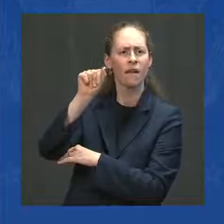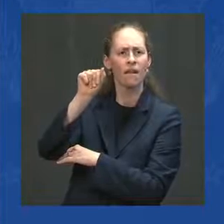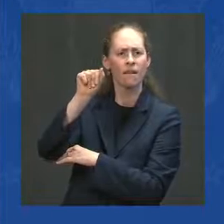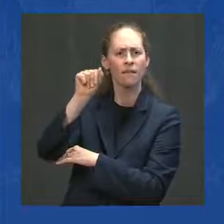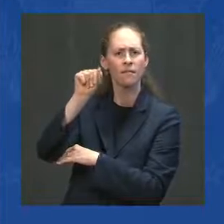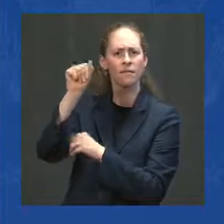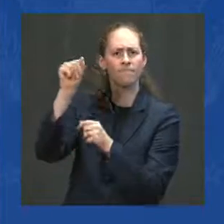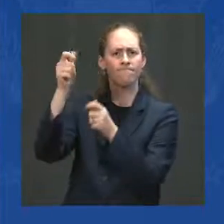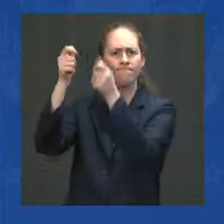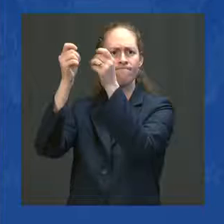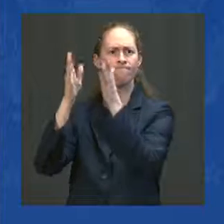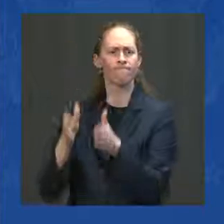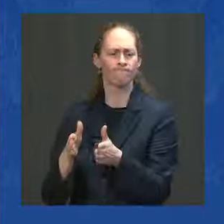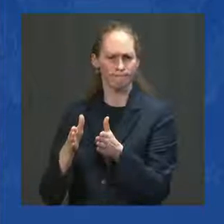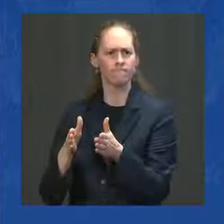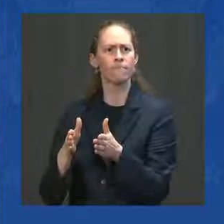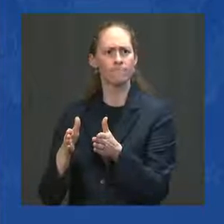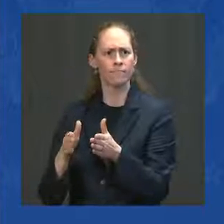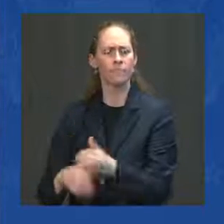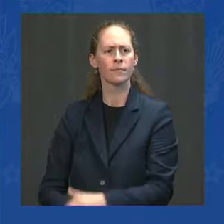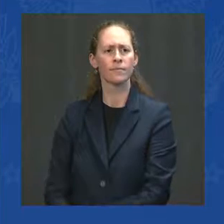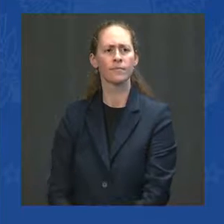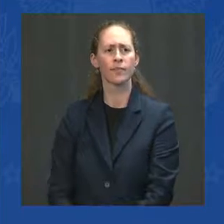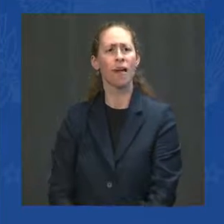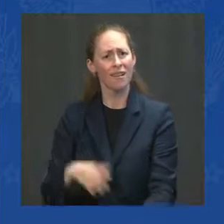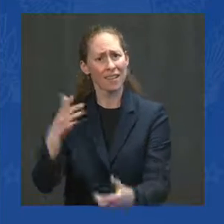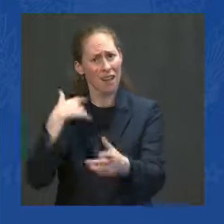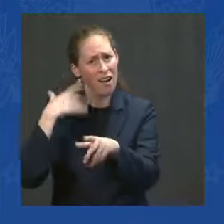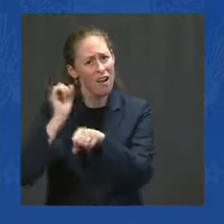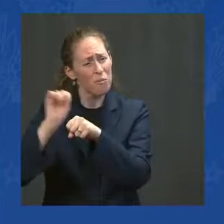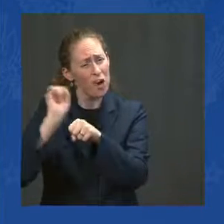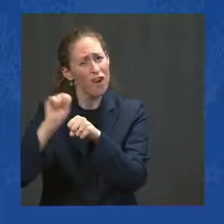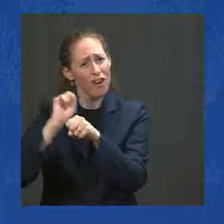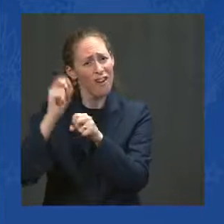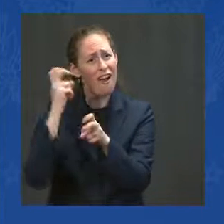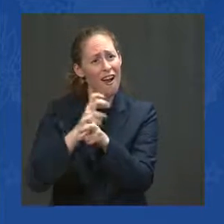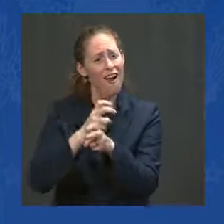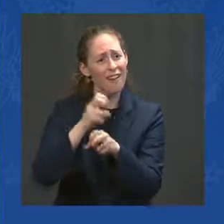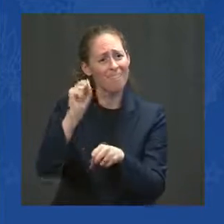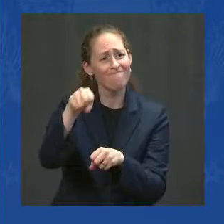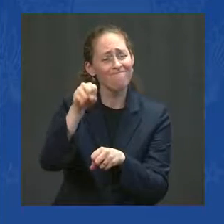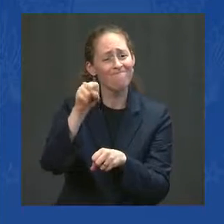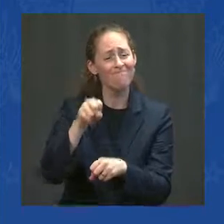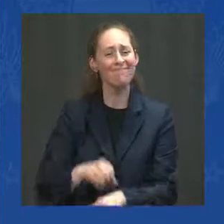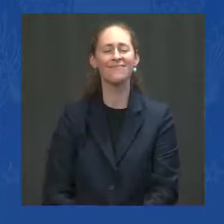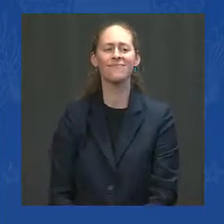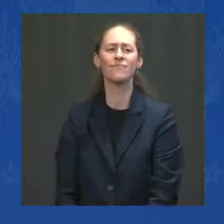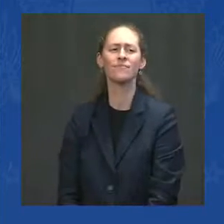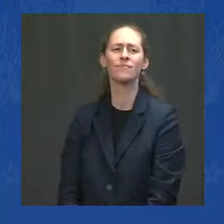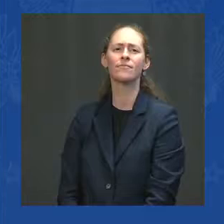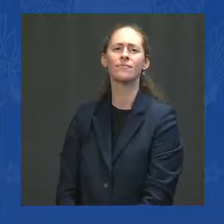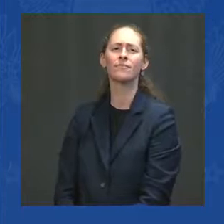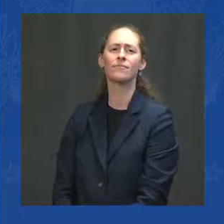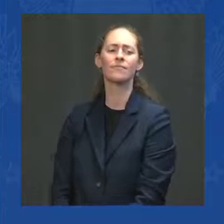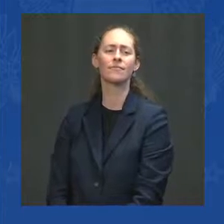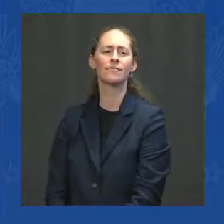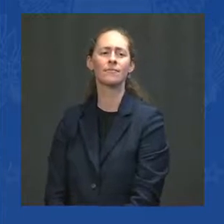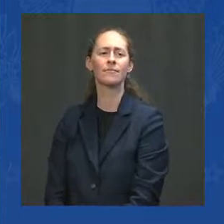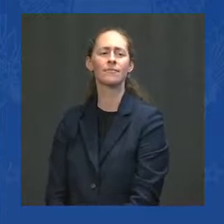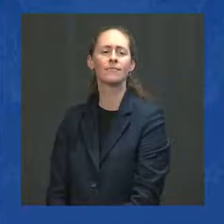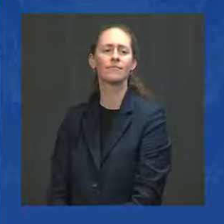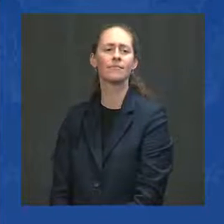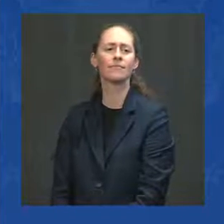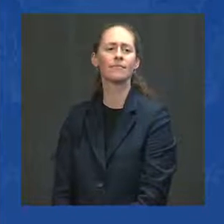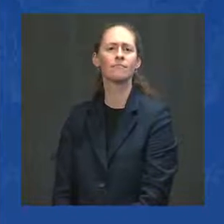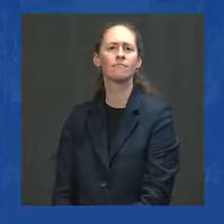working on that very hard to make sure we can get it passed. Yes. Question for you on Would you like to infrastructure, but see can I the- quickly follow up on your comment on Governor Cuomo?